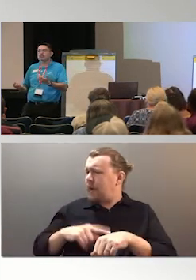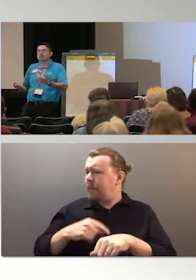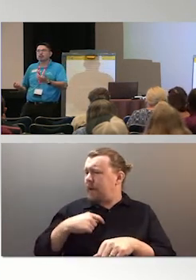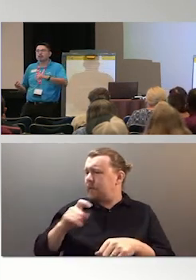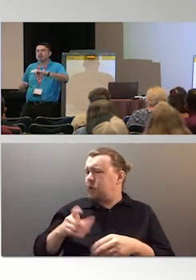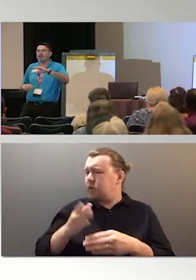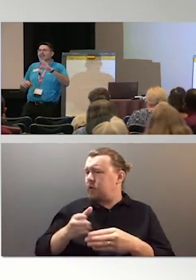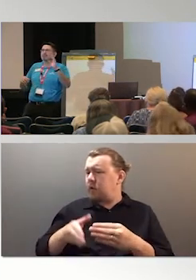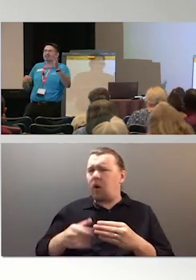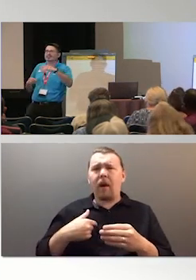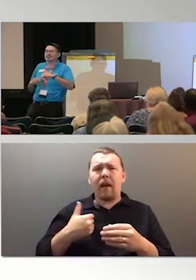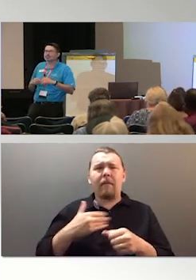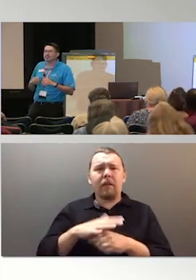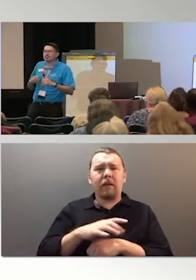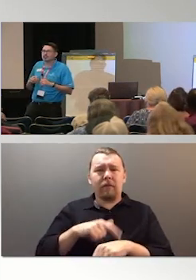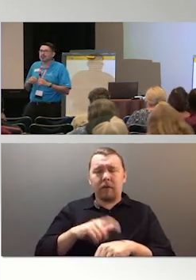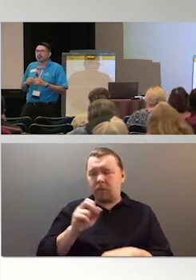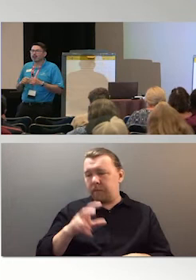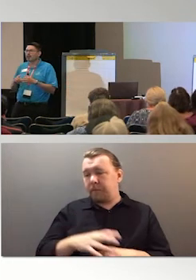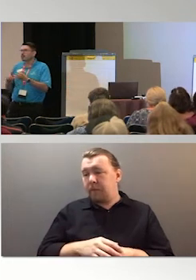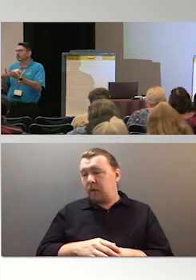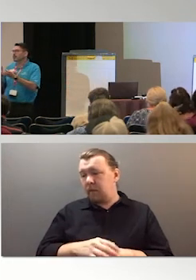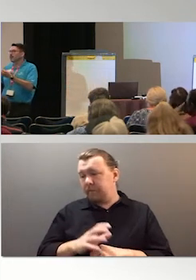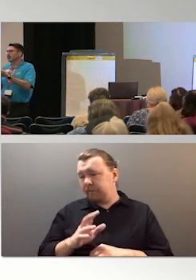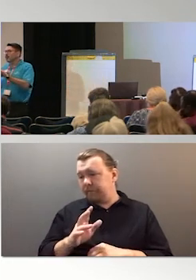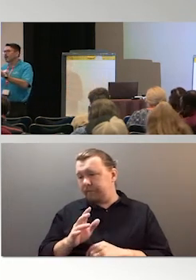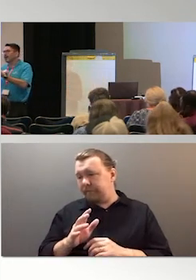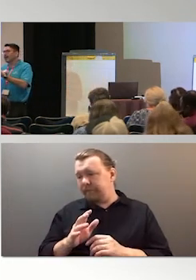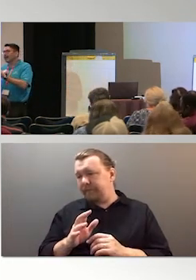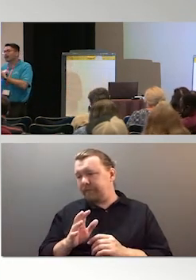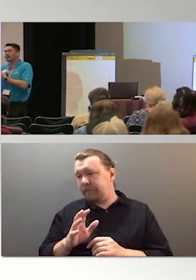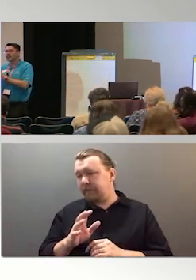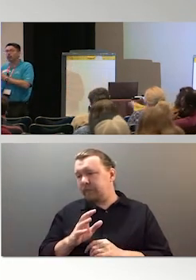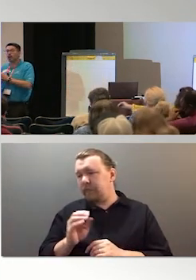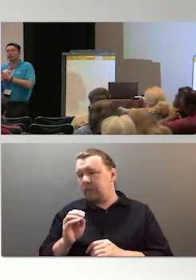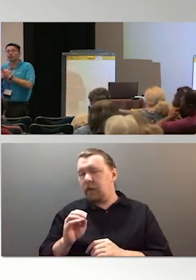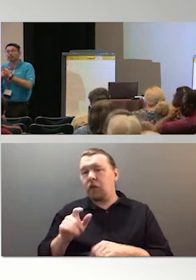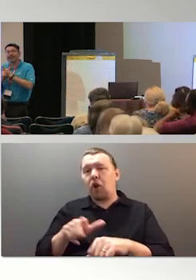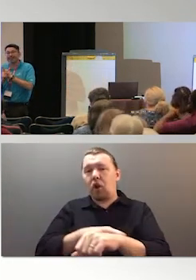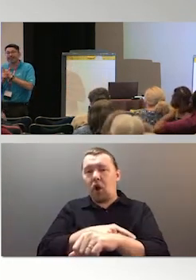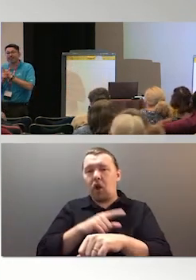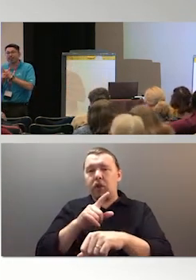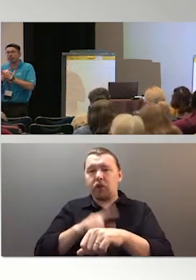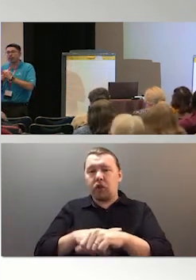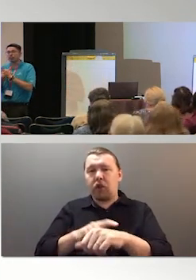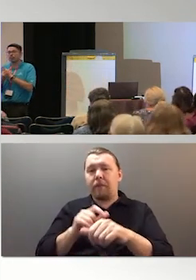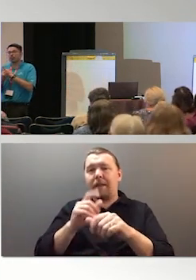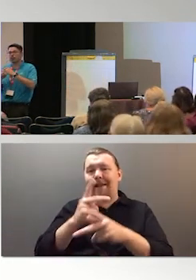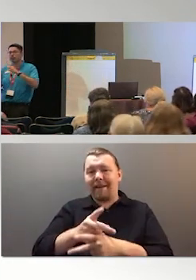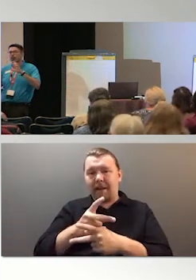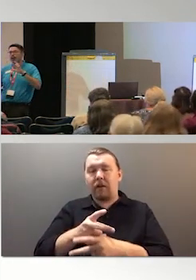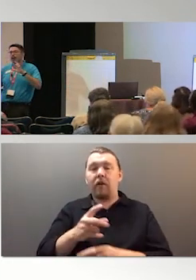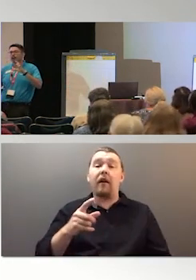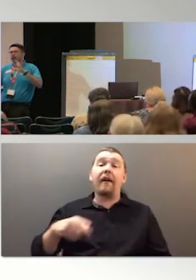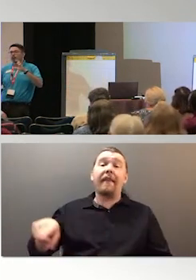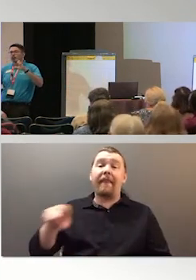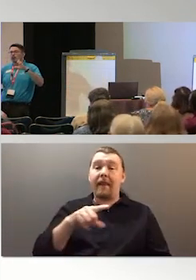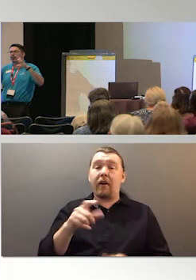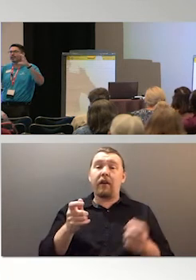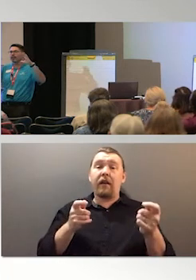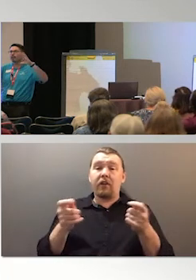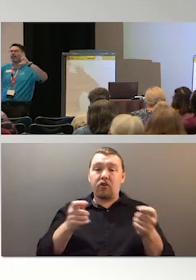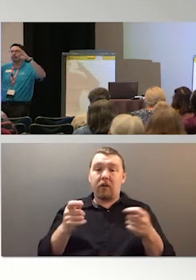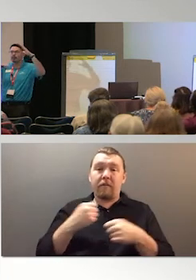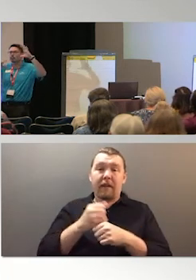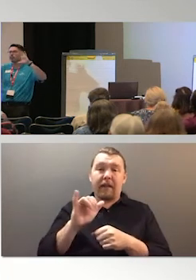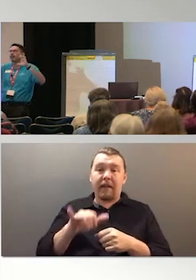know. Okay, I got plenty of time. And the long-term care, they're in charge of creating